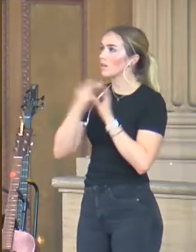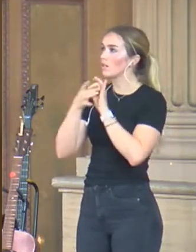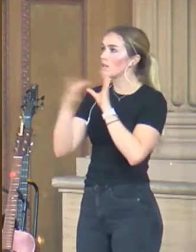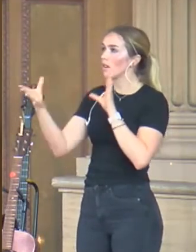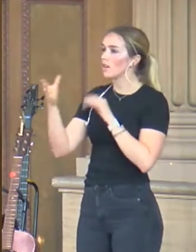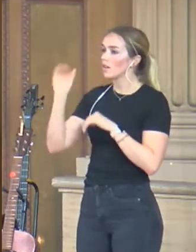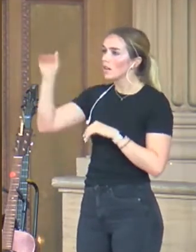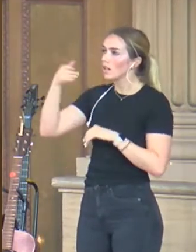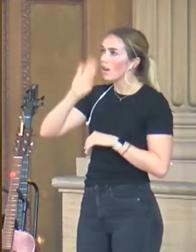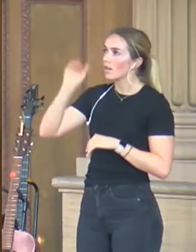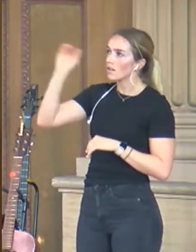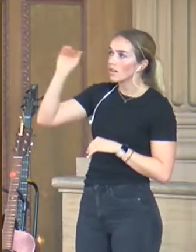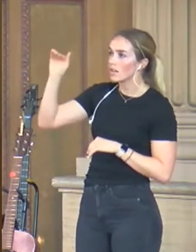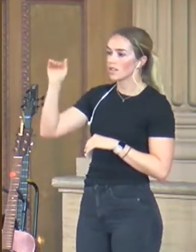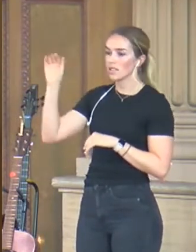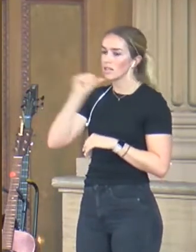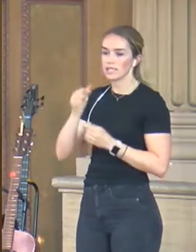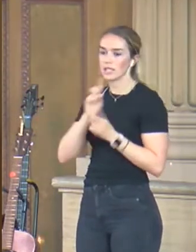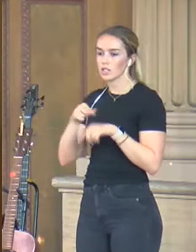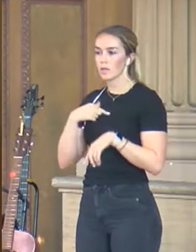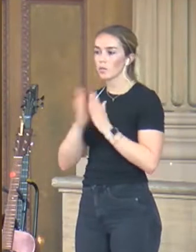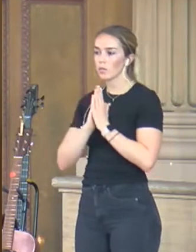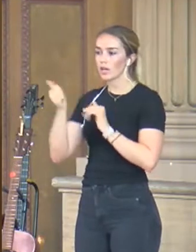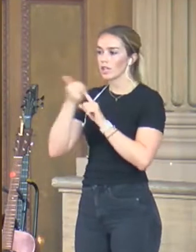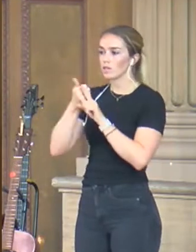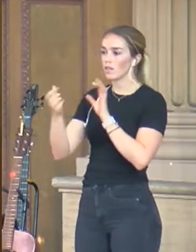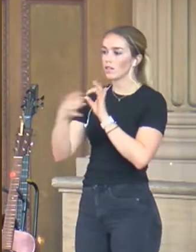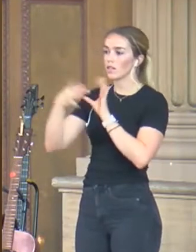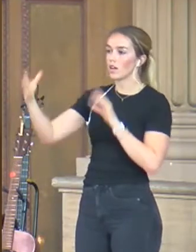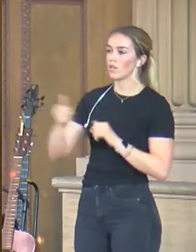seeking God, and God's not there. God seems far. God seems silent.